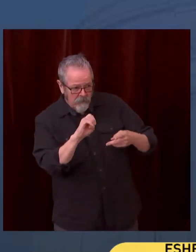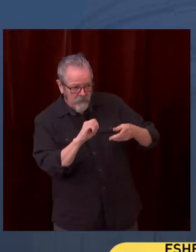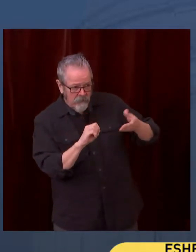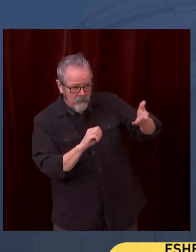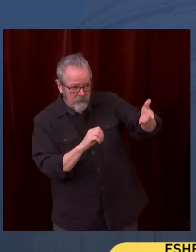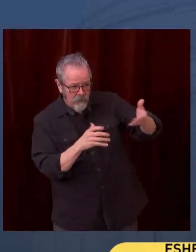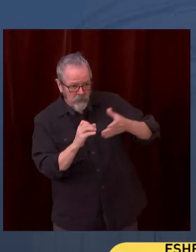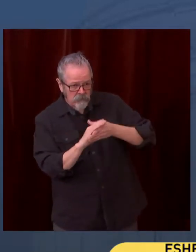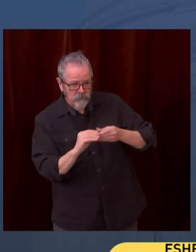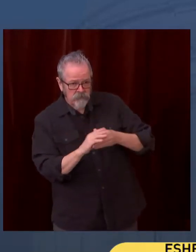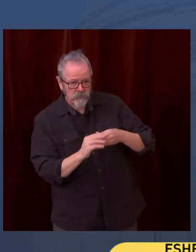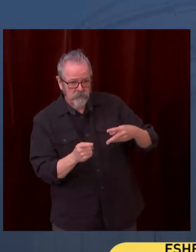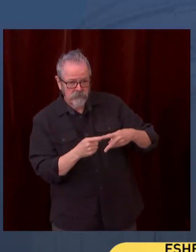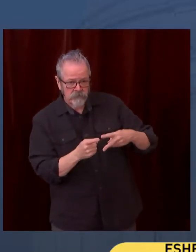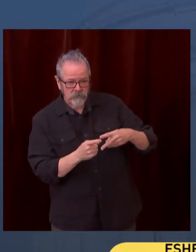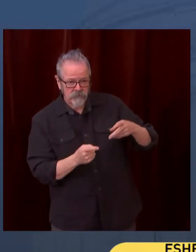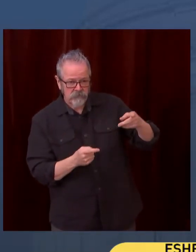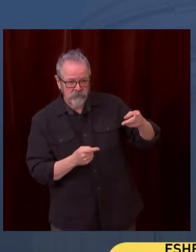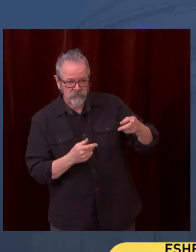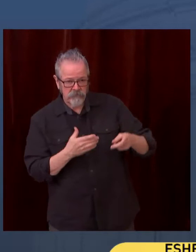I'm waiting to be unmuted. Thank you. Thank you. Thank you.